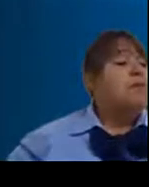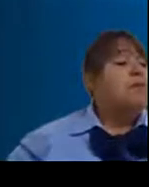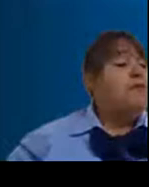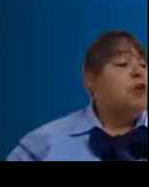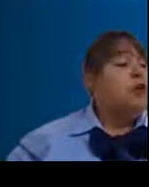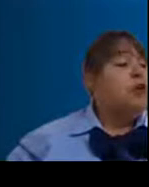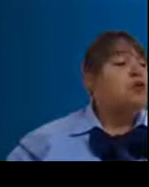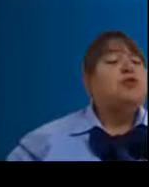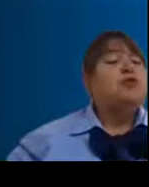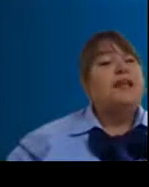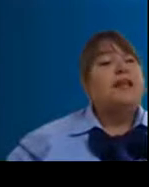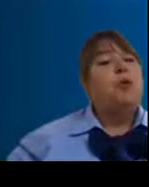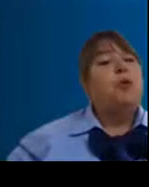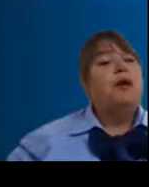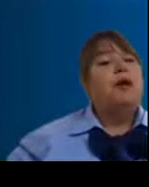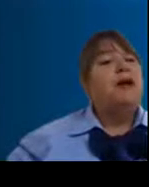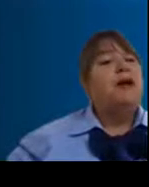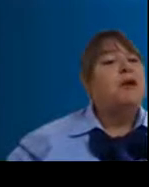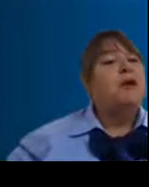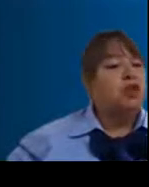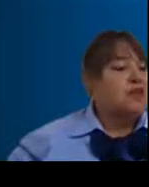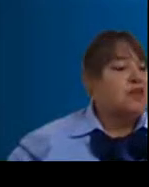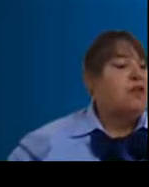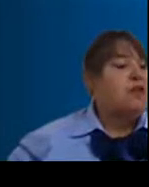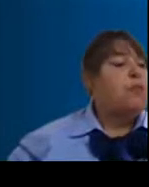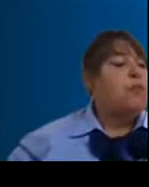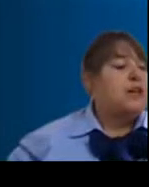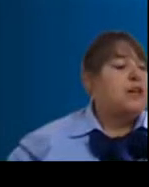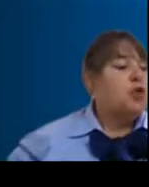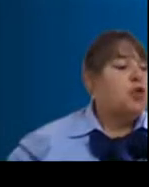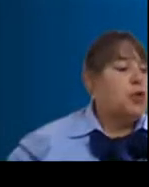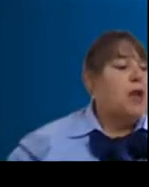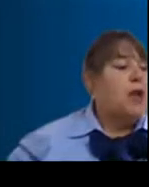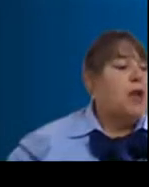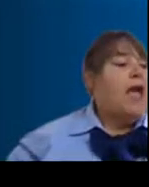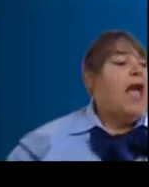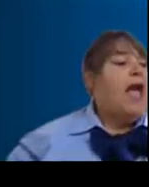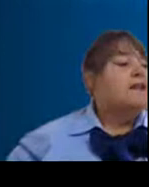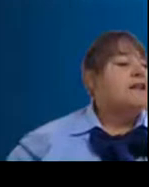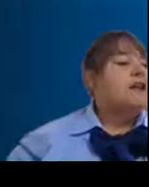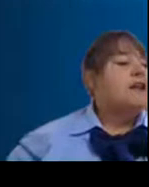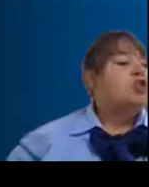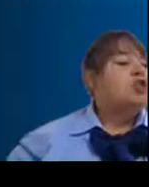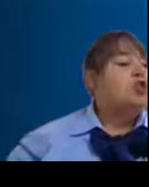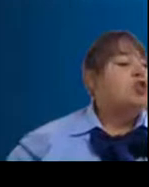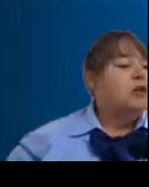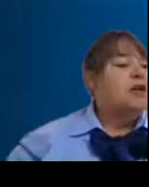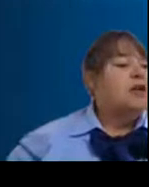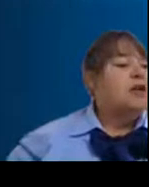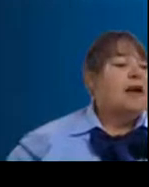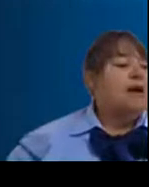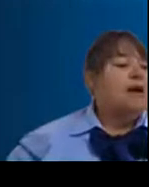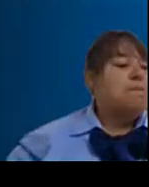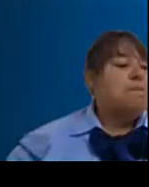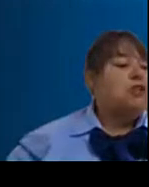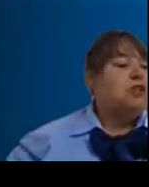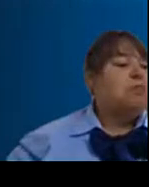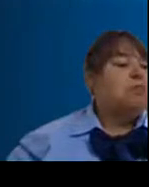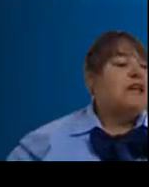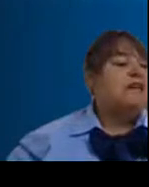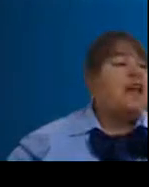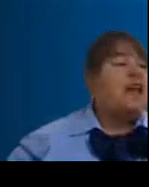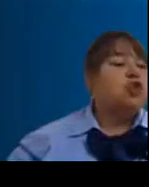I'm referring to this employer must be registered for pay as you earn. And it's not, they